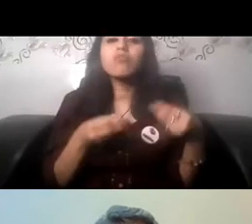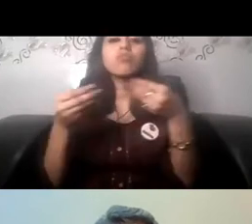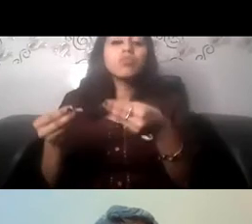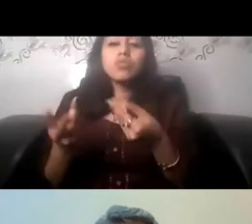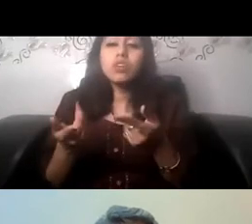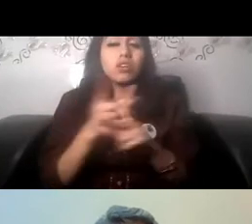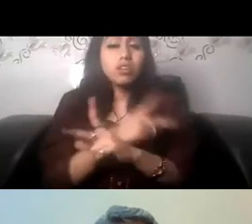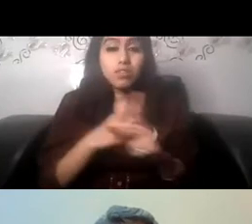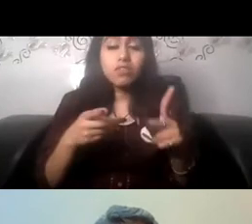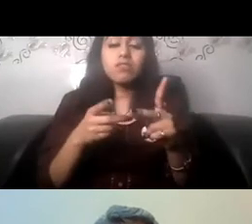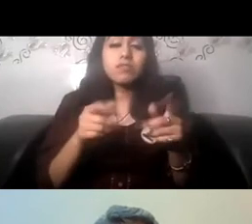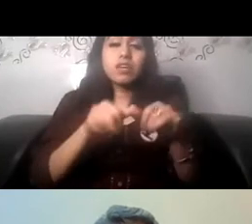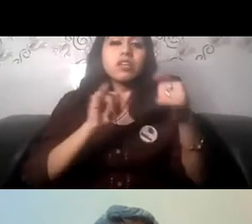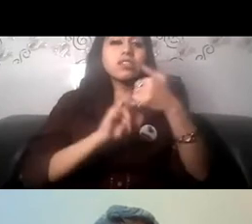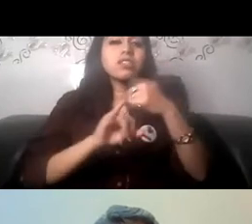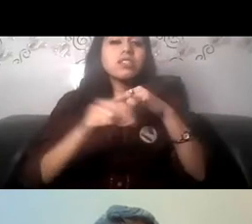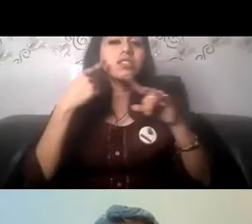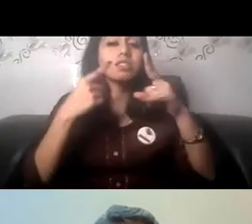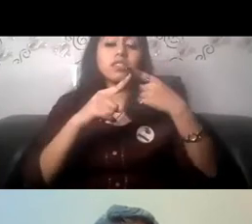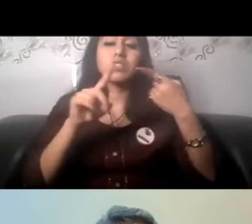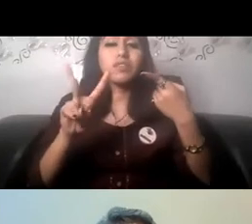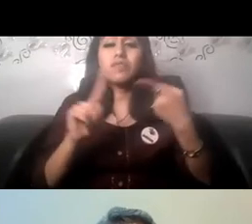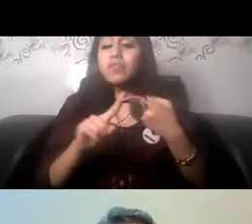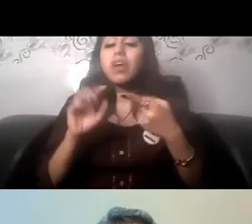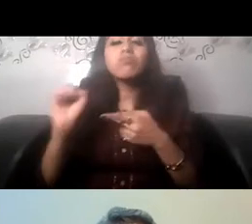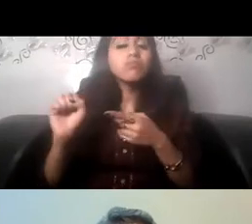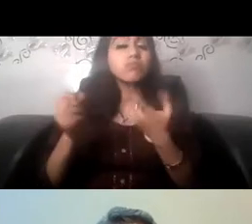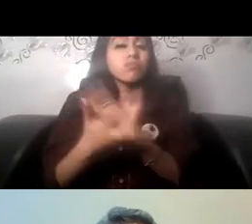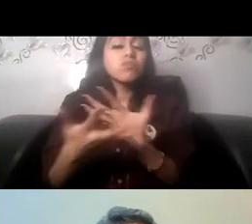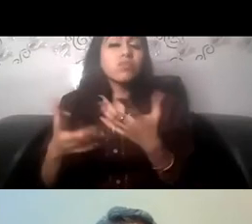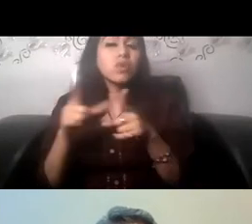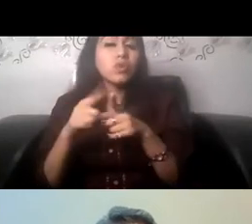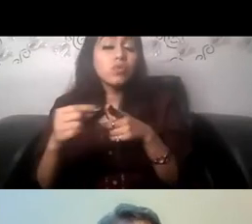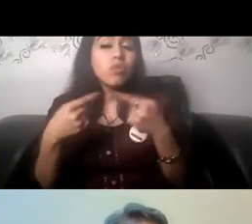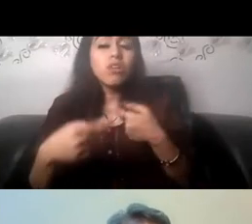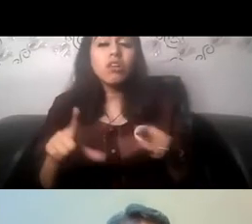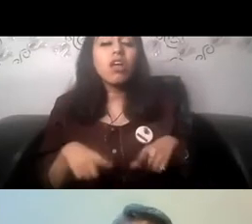assistance in, you know, getting things done for these gifted people.